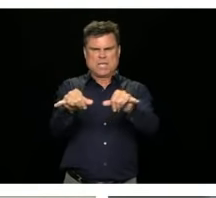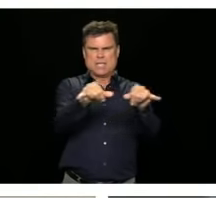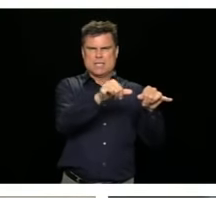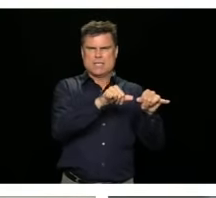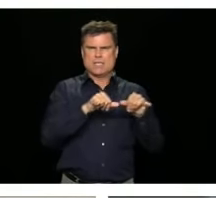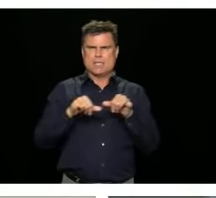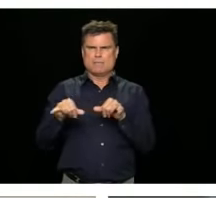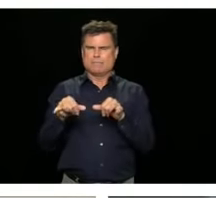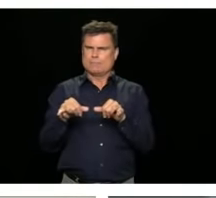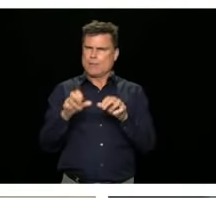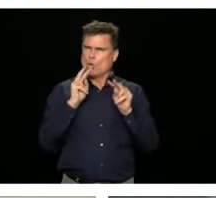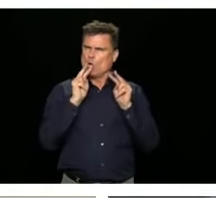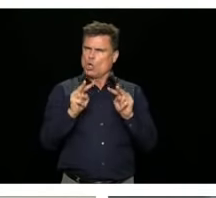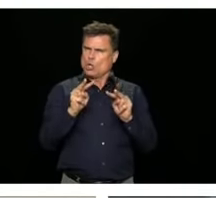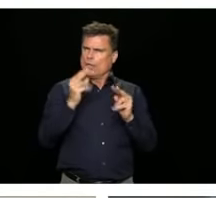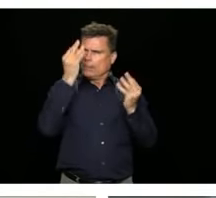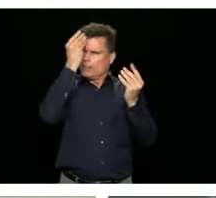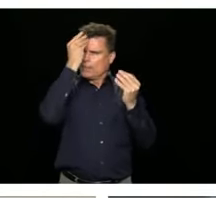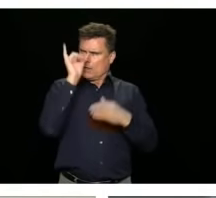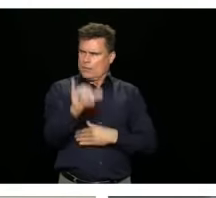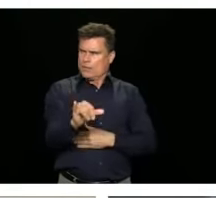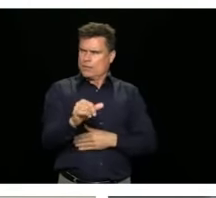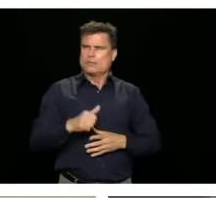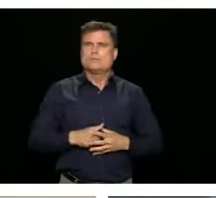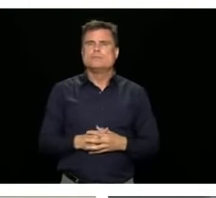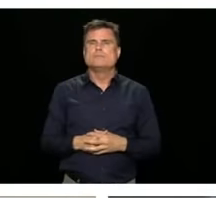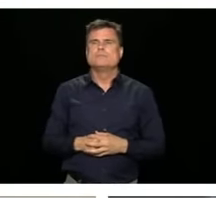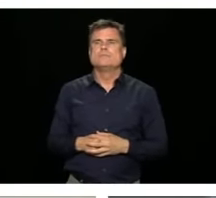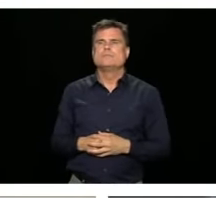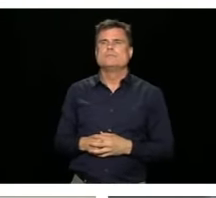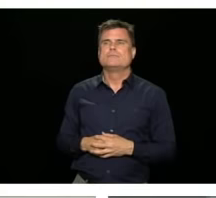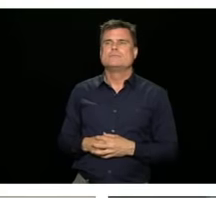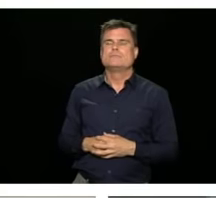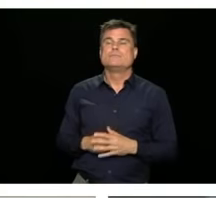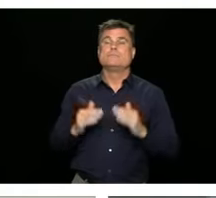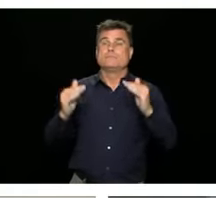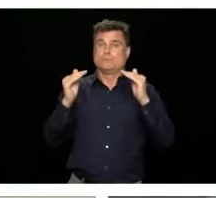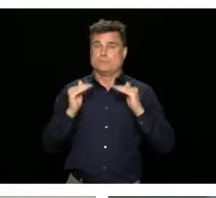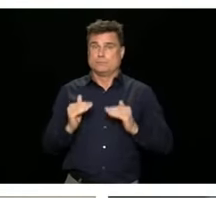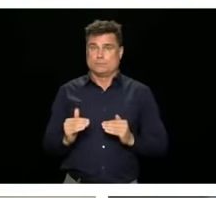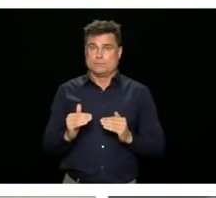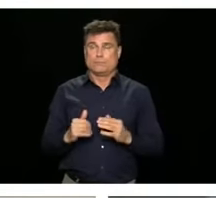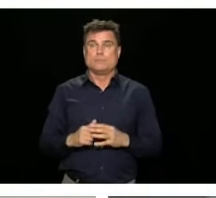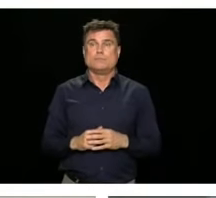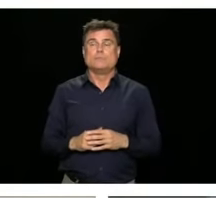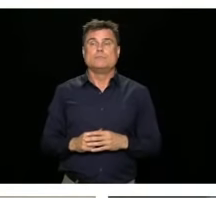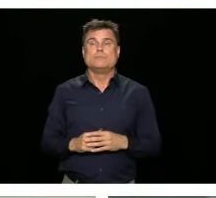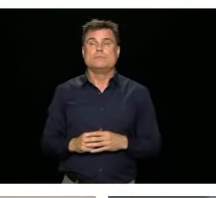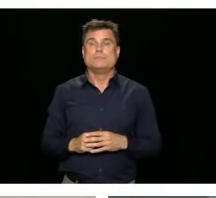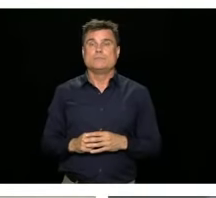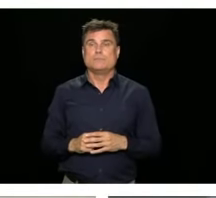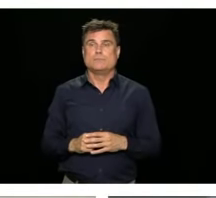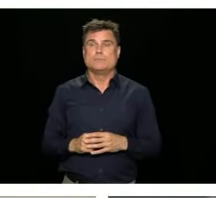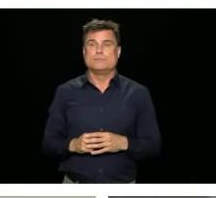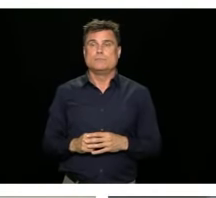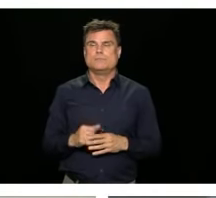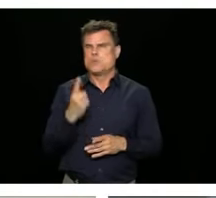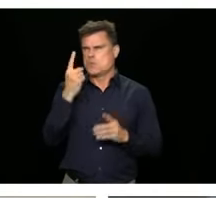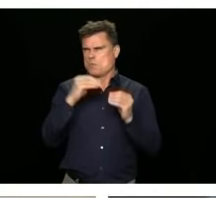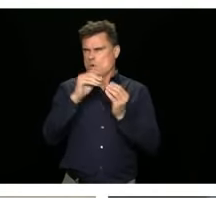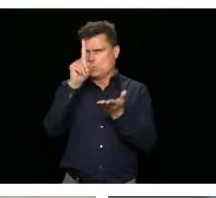one more question. And I would like to invite all panelists to answer this question if you have.